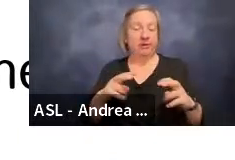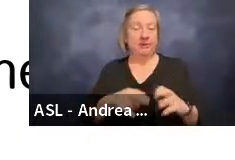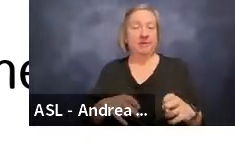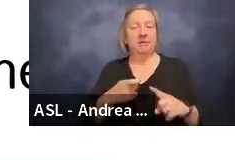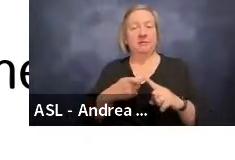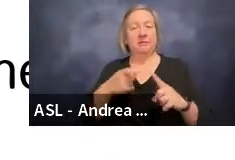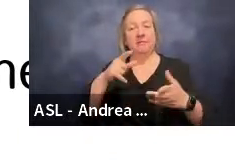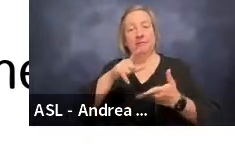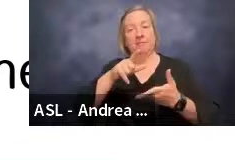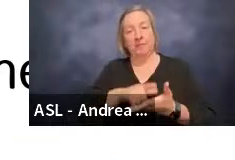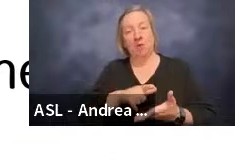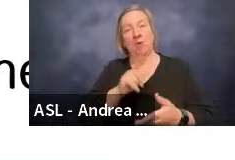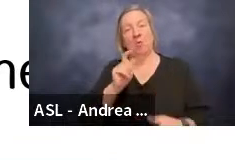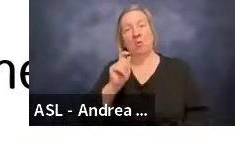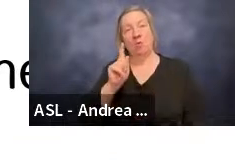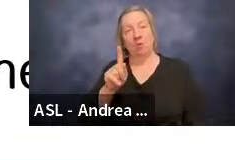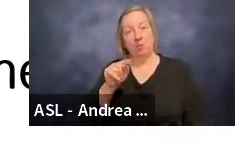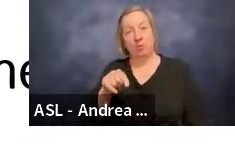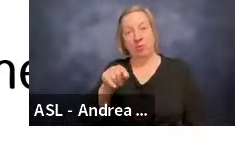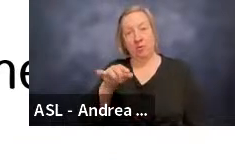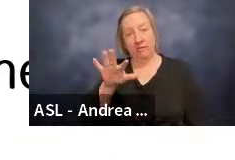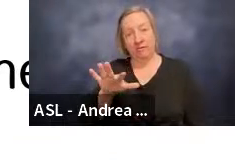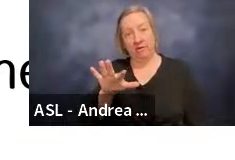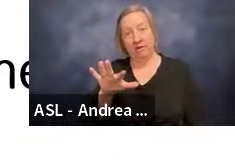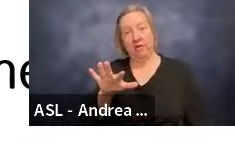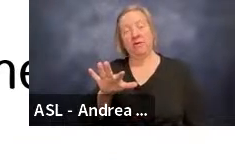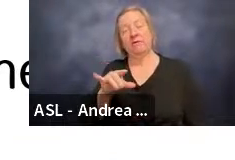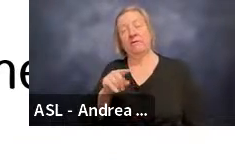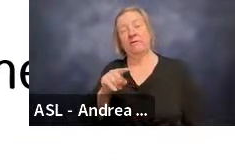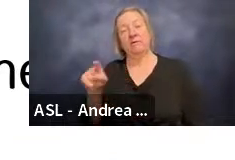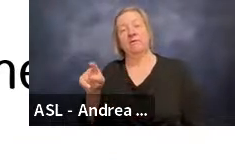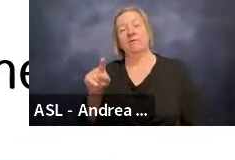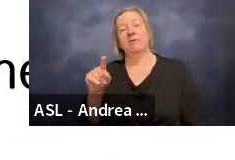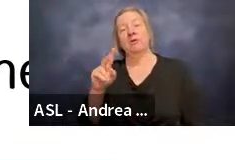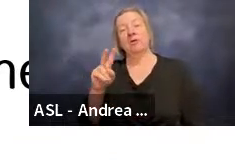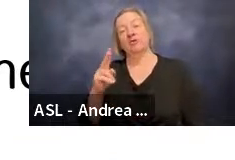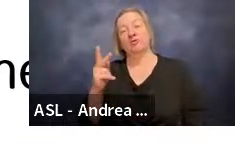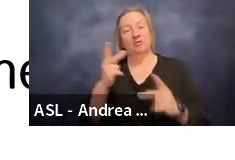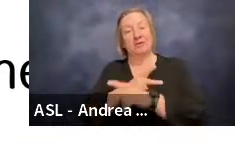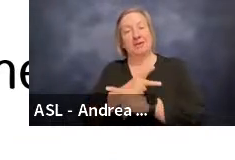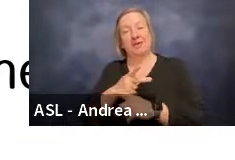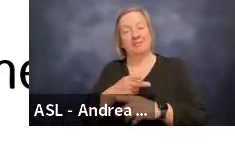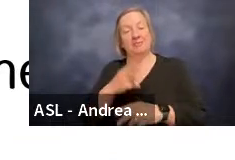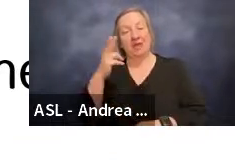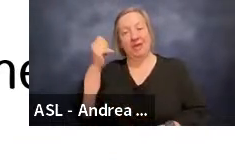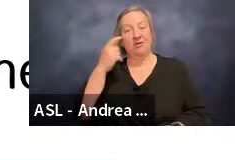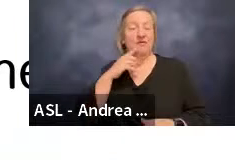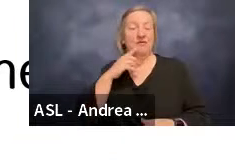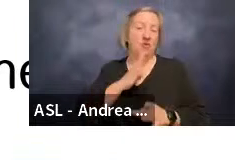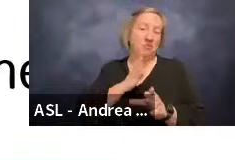low of 1.5 and 2 times higher for medium